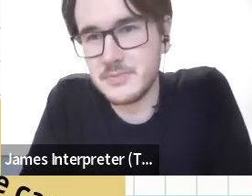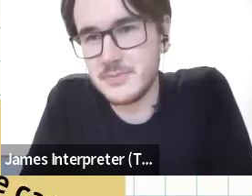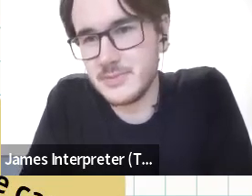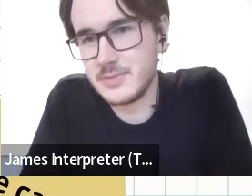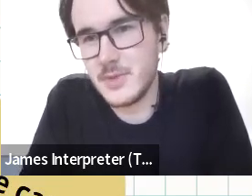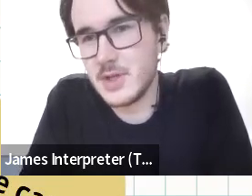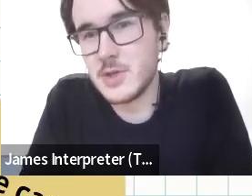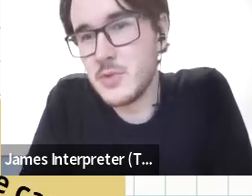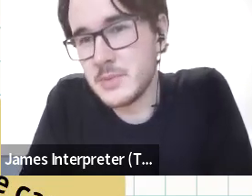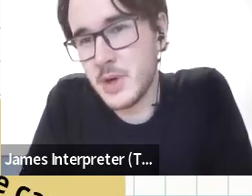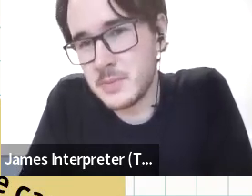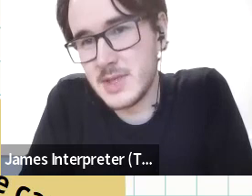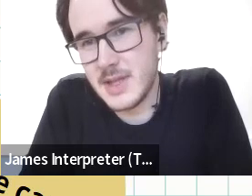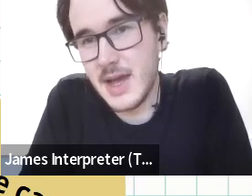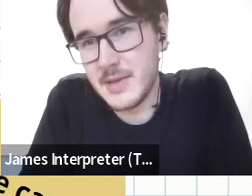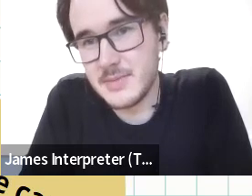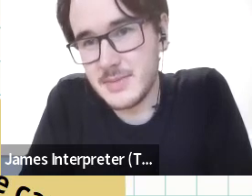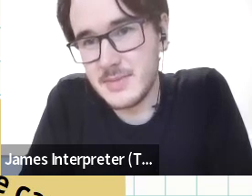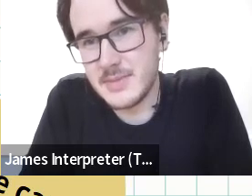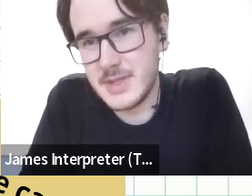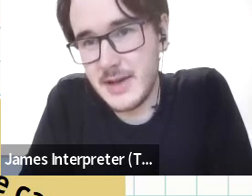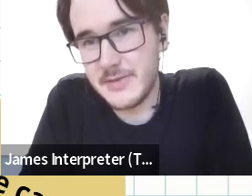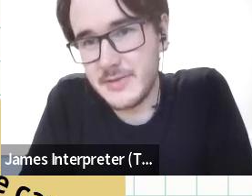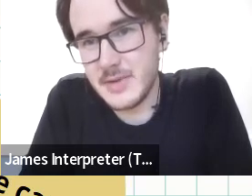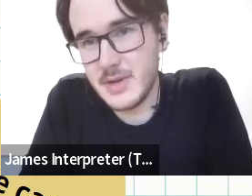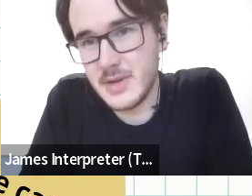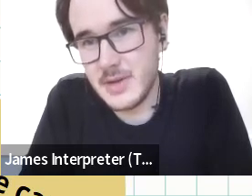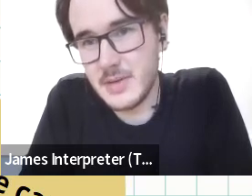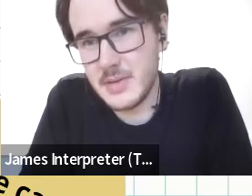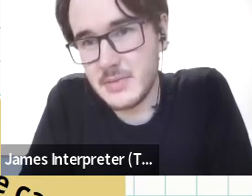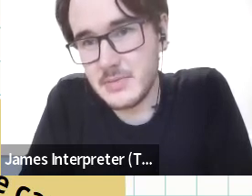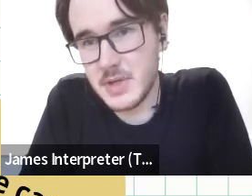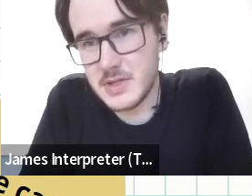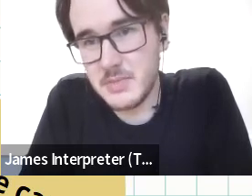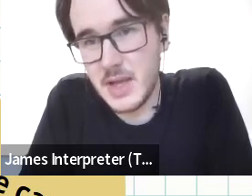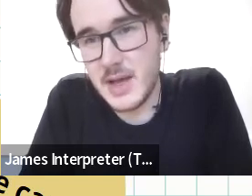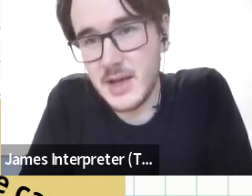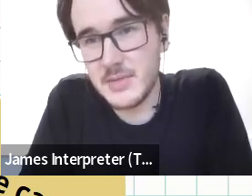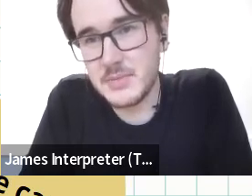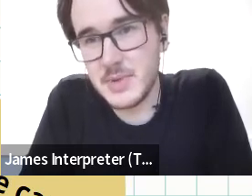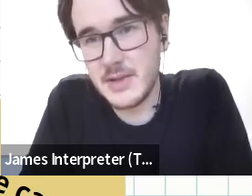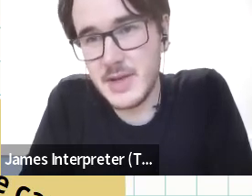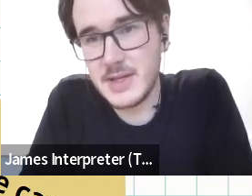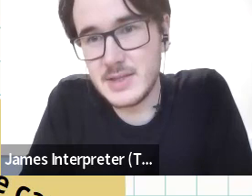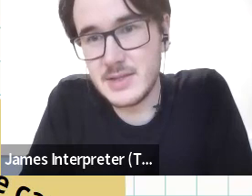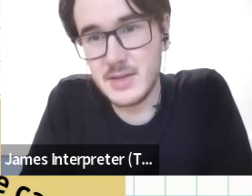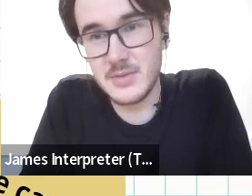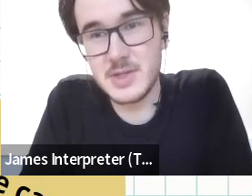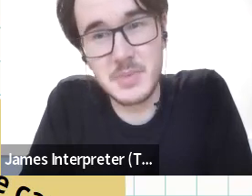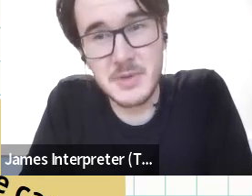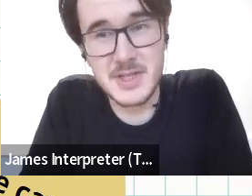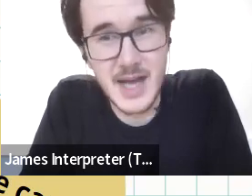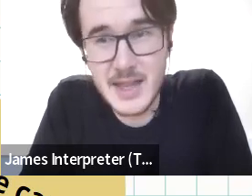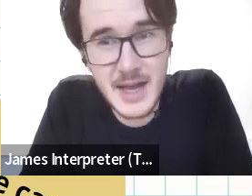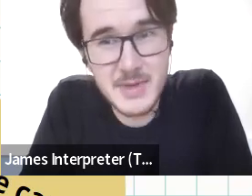So there's no real problems that I am deaf because of me. I believe it.